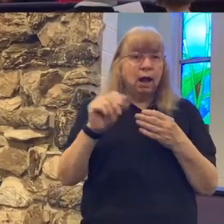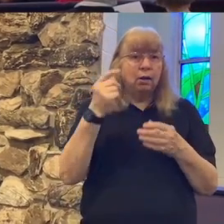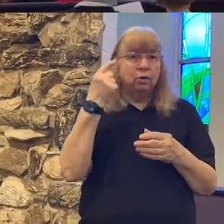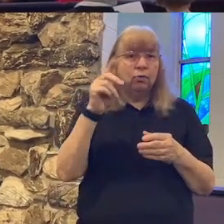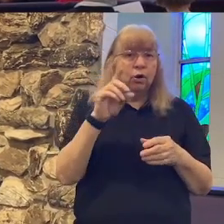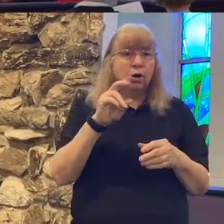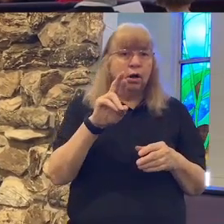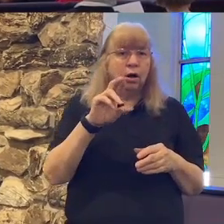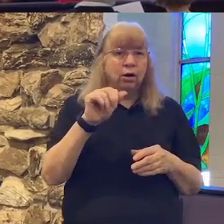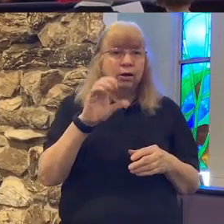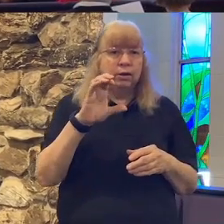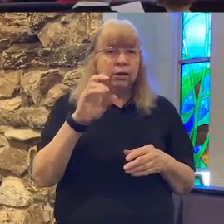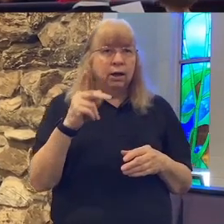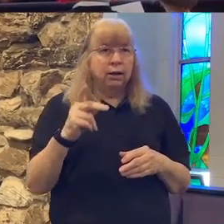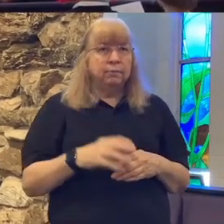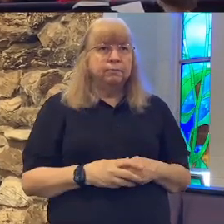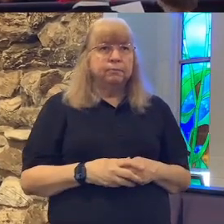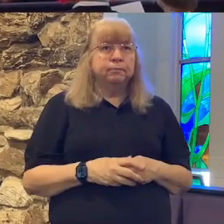Anyone else?